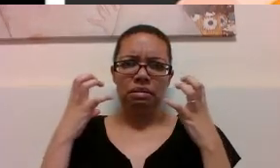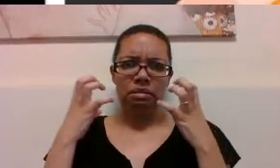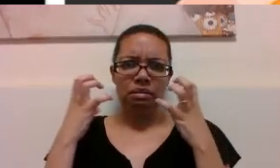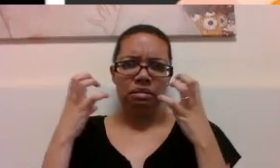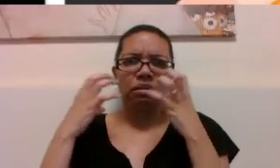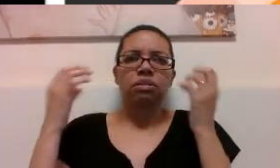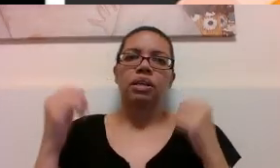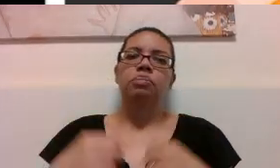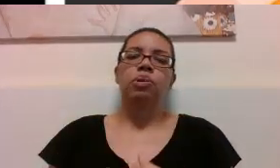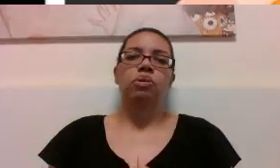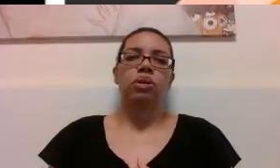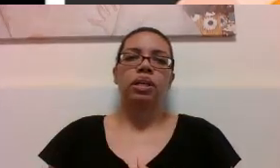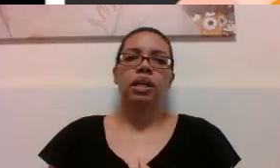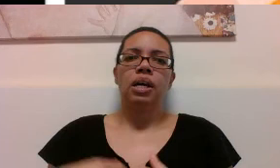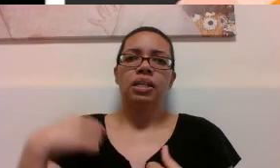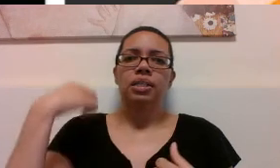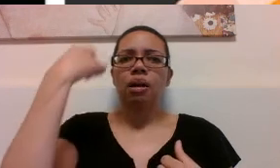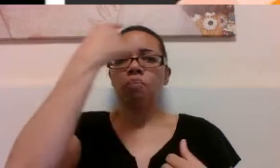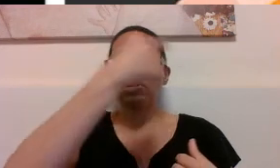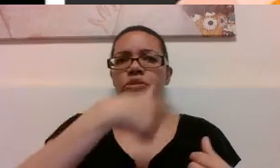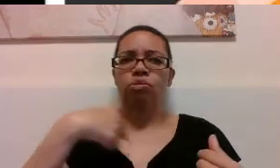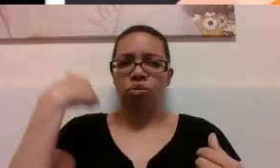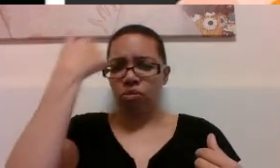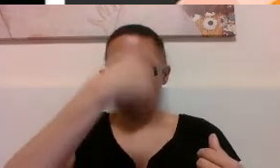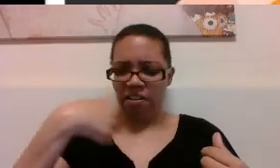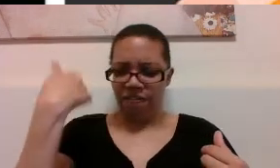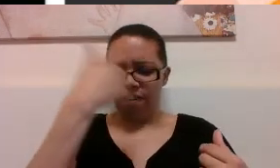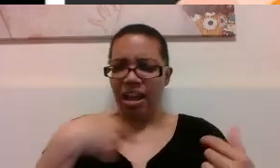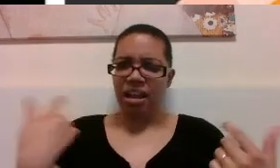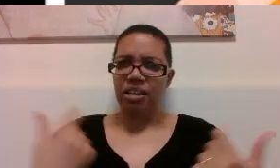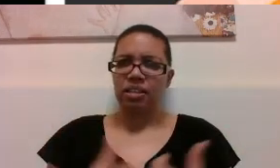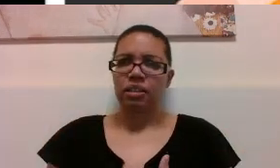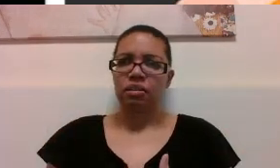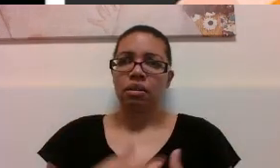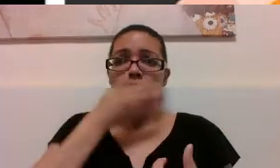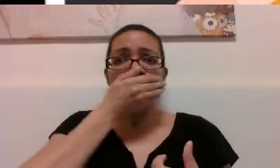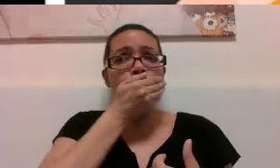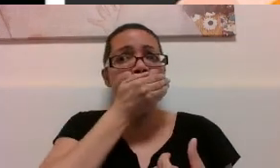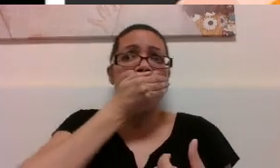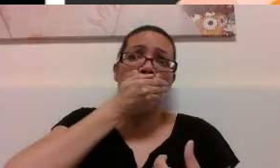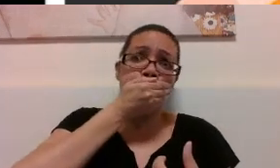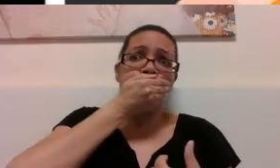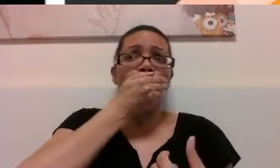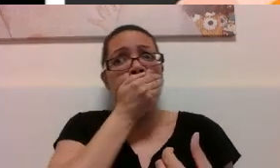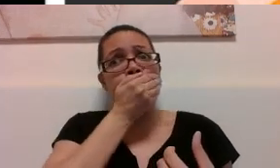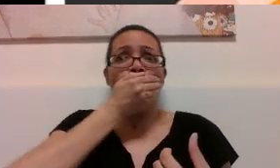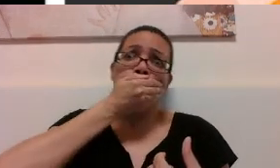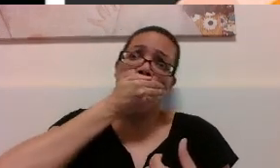Arrgh, cried Broccoli. Someone's thrown on my face.